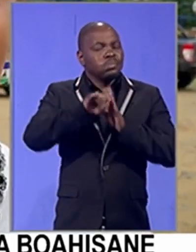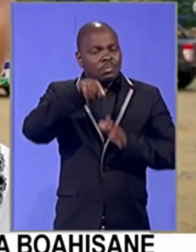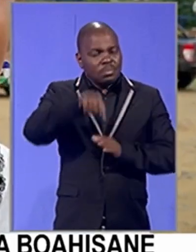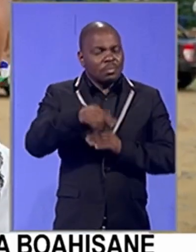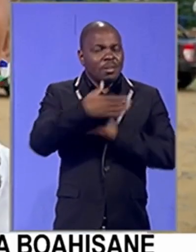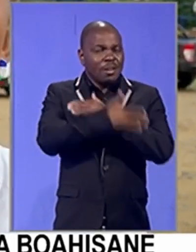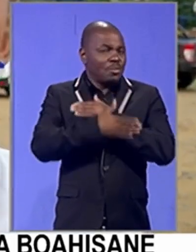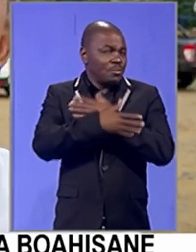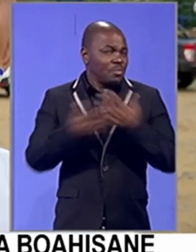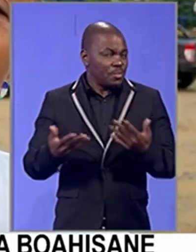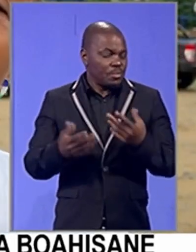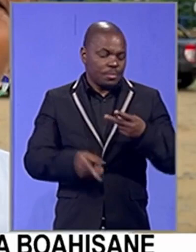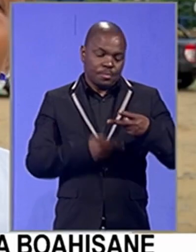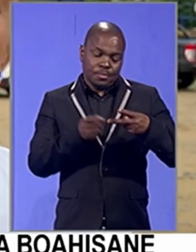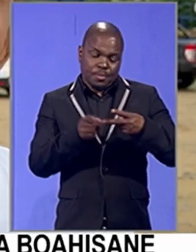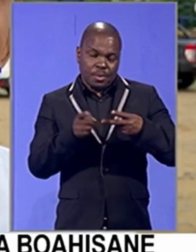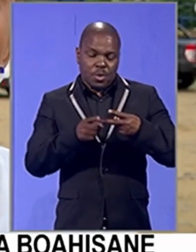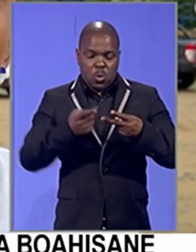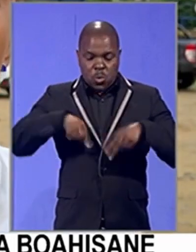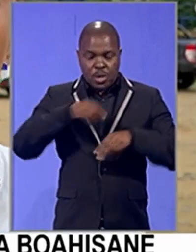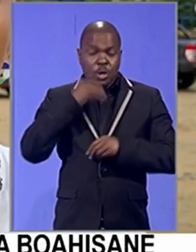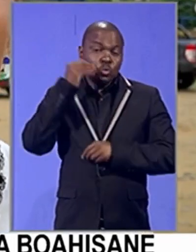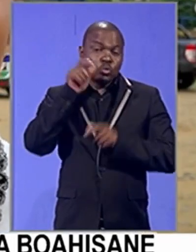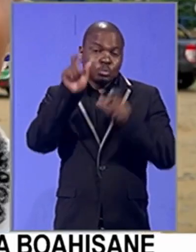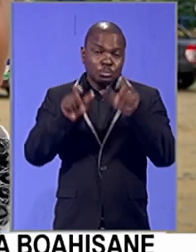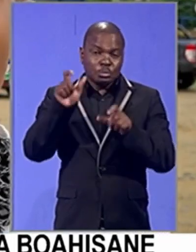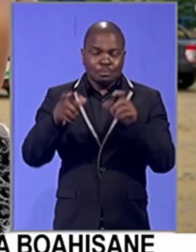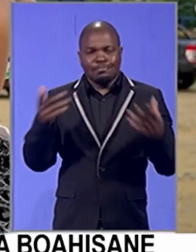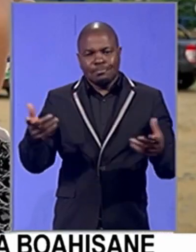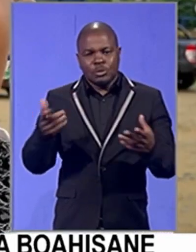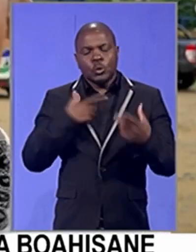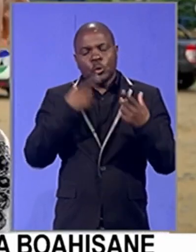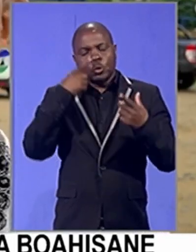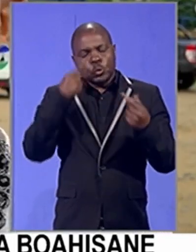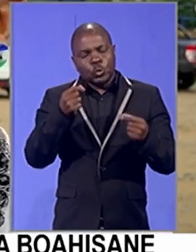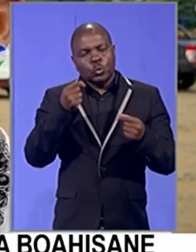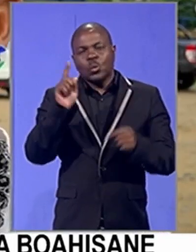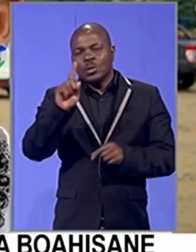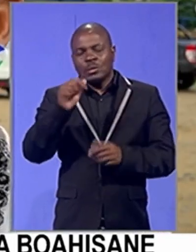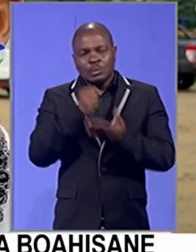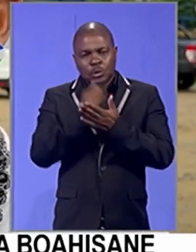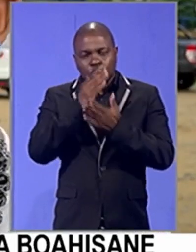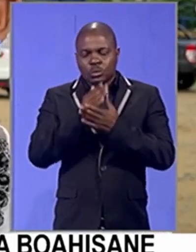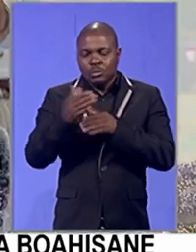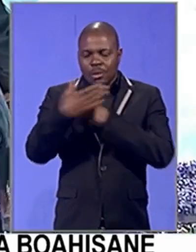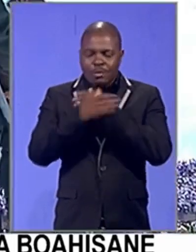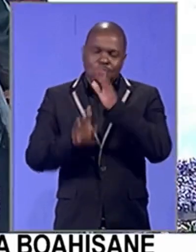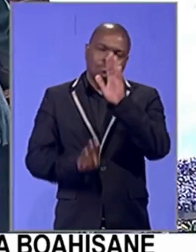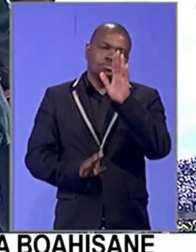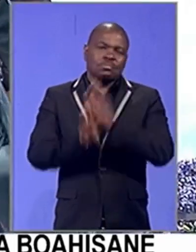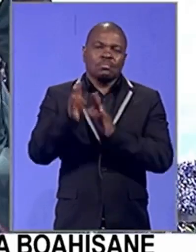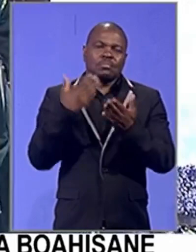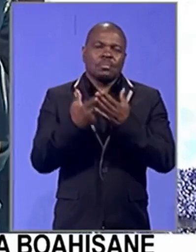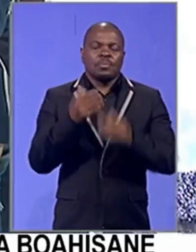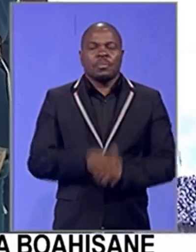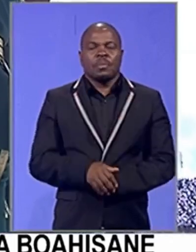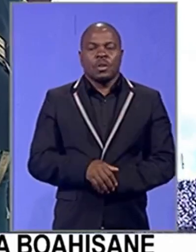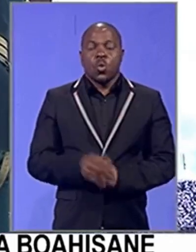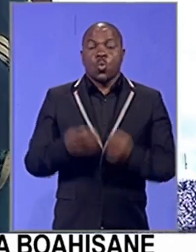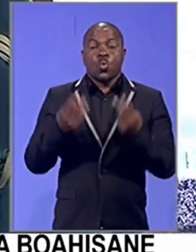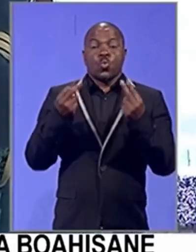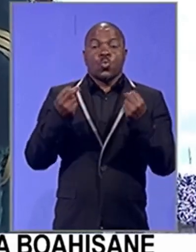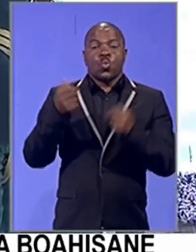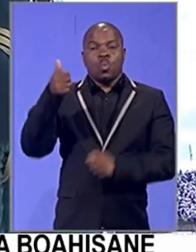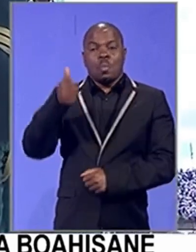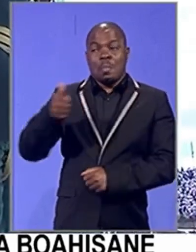ya rona na le ho rona le re le Basotho hore na ke difentse go lokelang ho di etsa hore re bone hore na ha rona ya ntlafala. Moetapele e